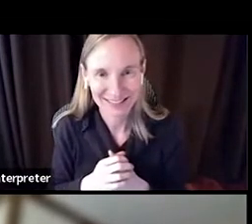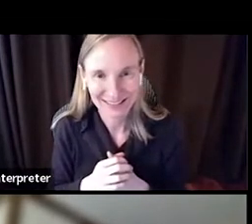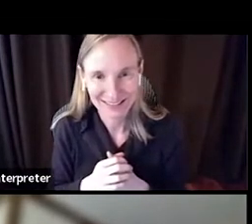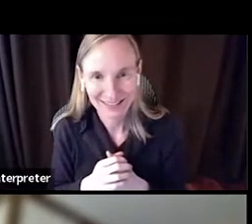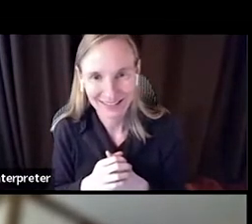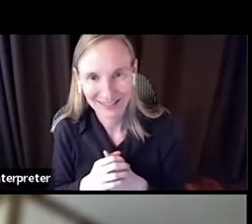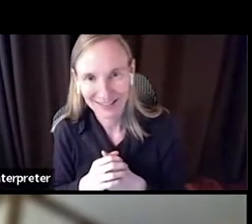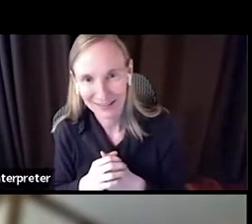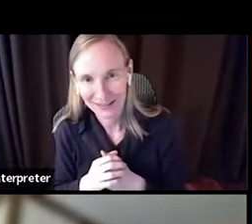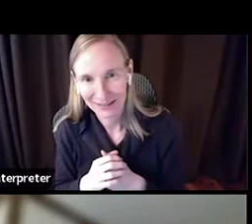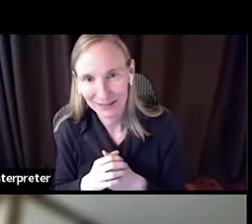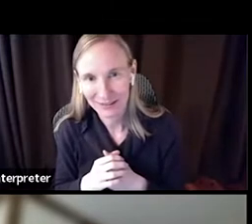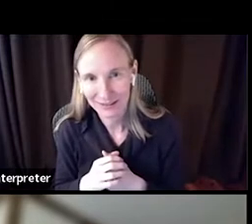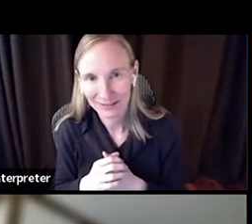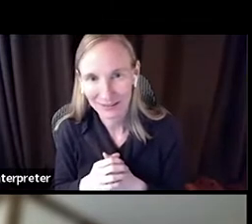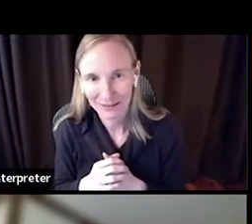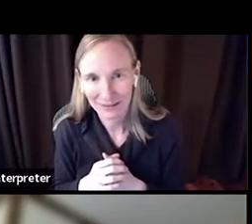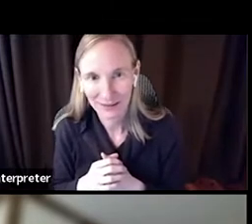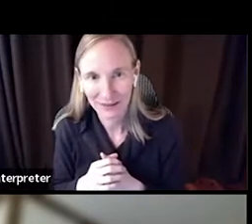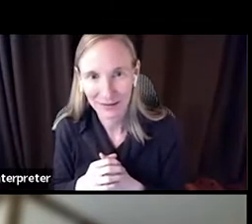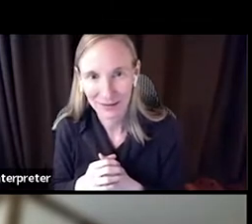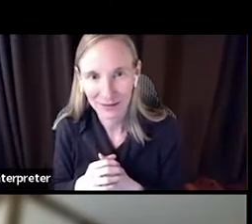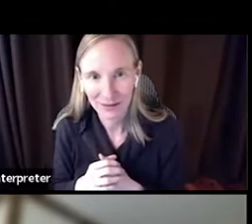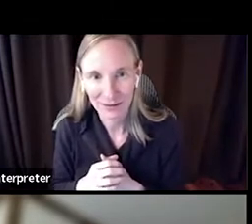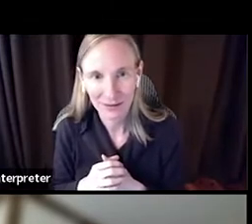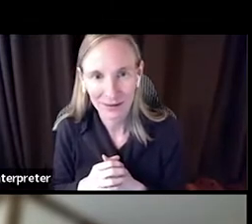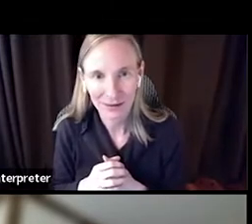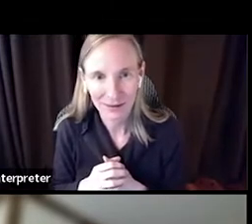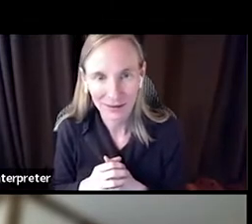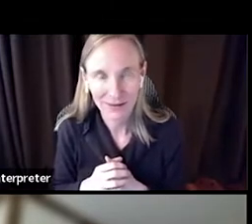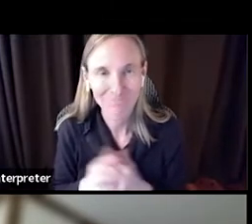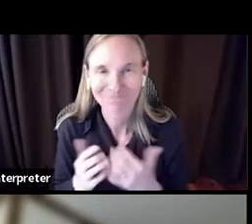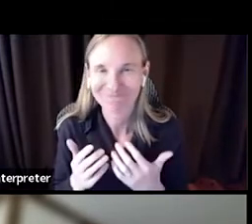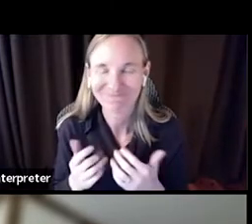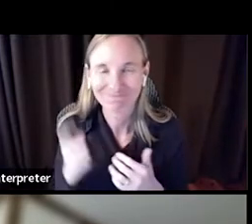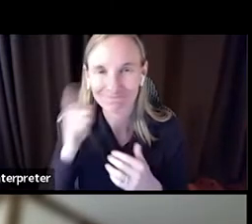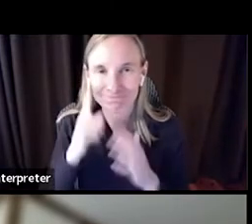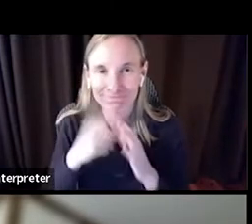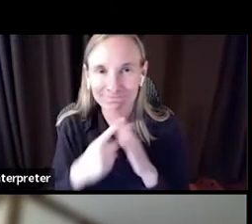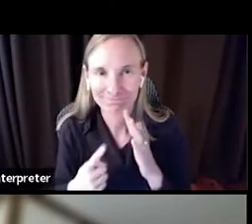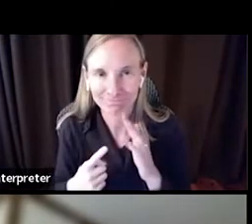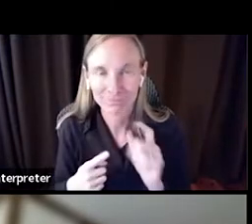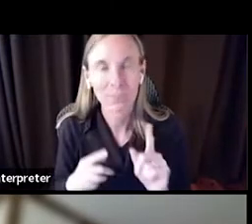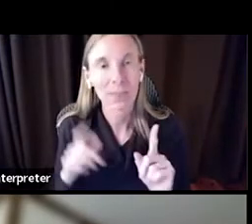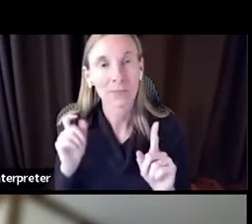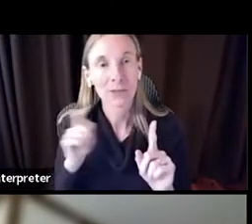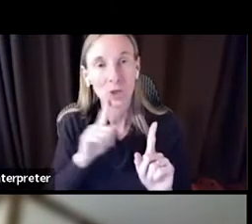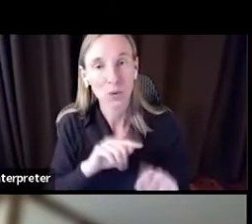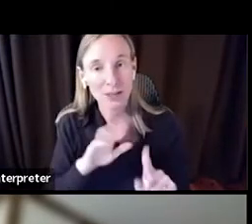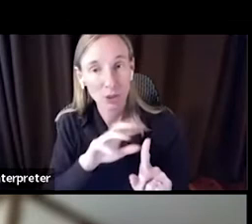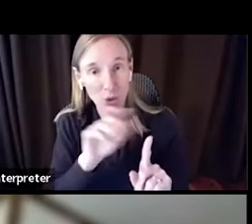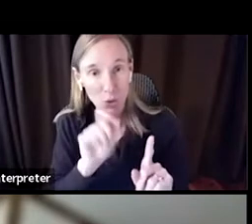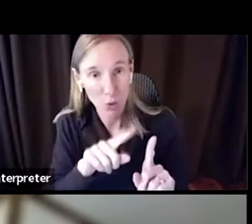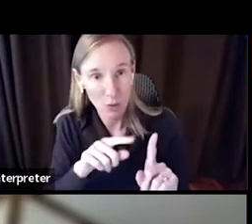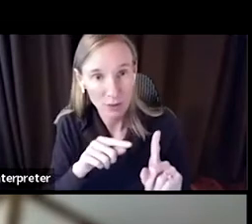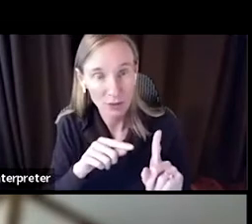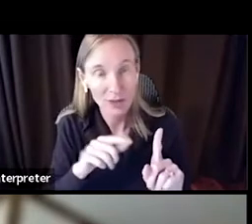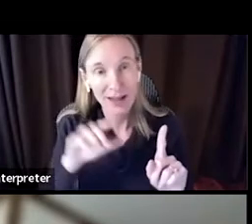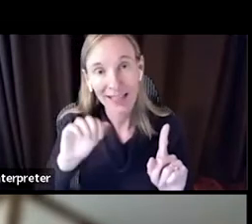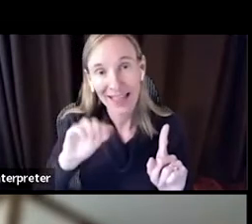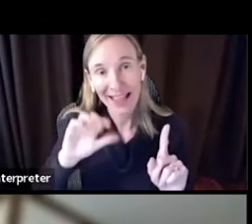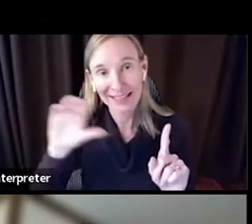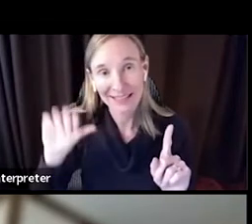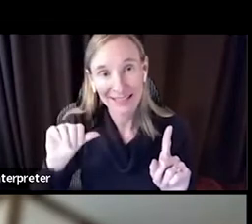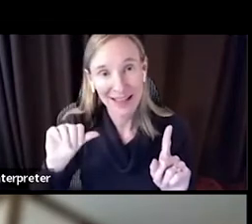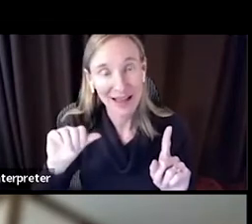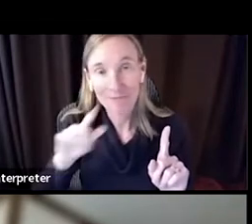There was I just lost my train of thought. I'm sorry. It will come back to me. But to answer your question, the ACA does not